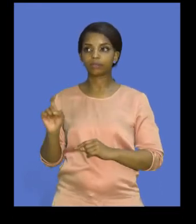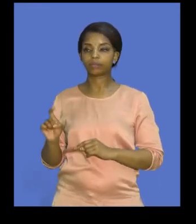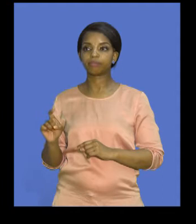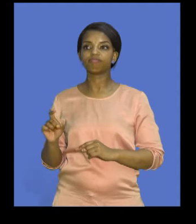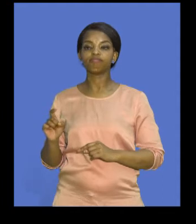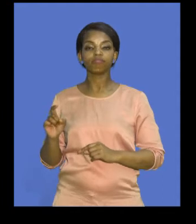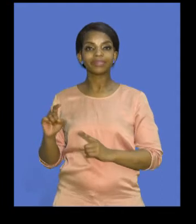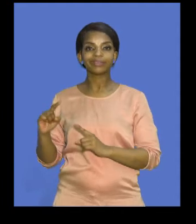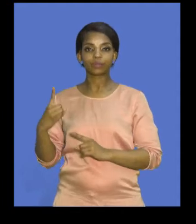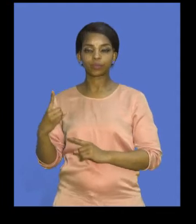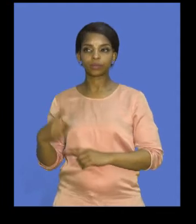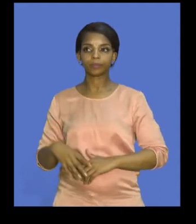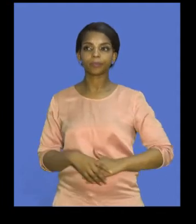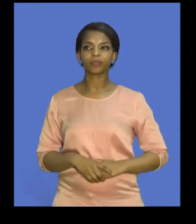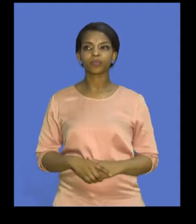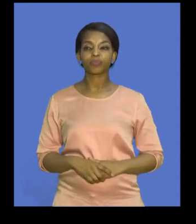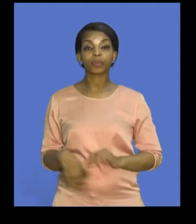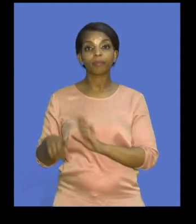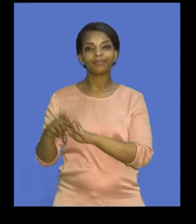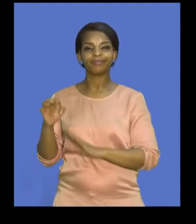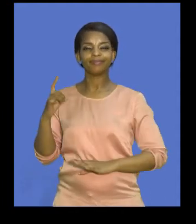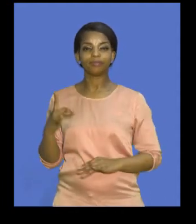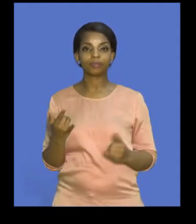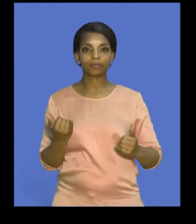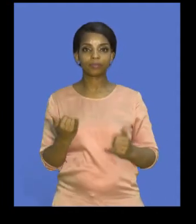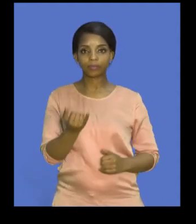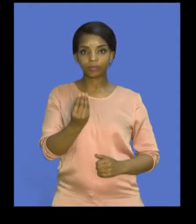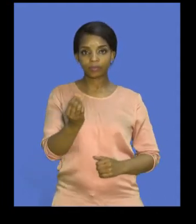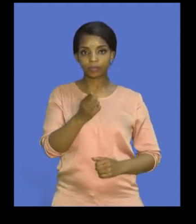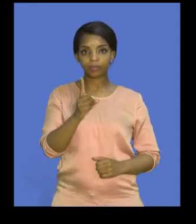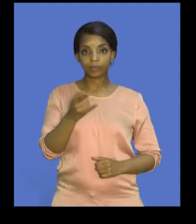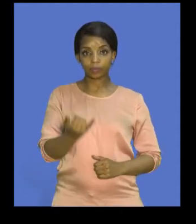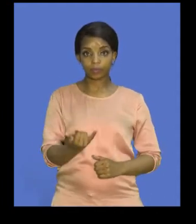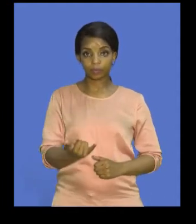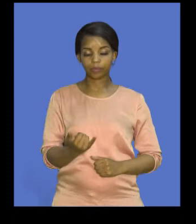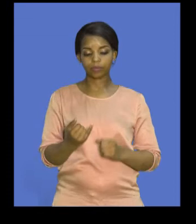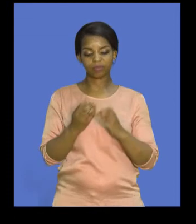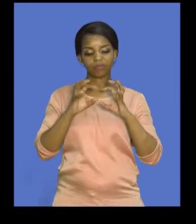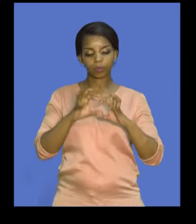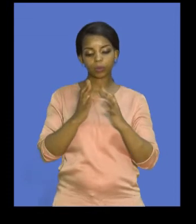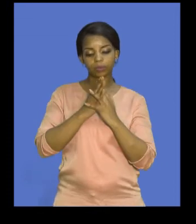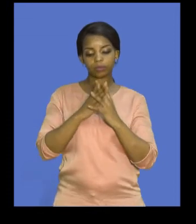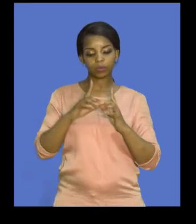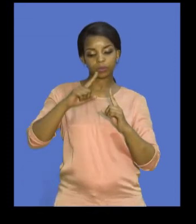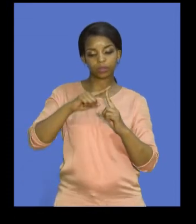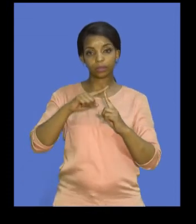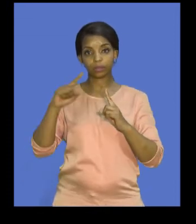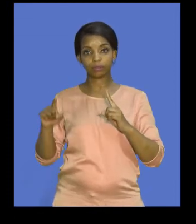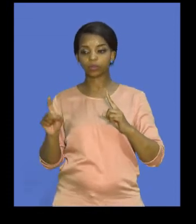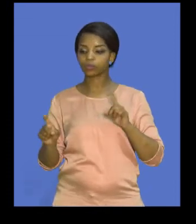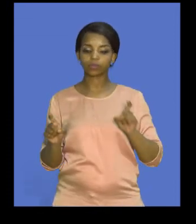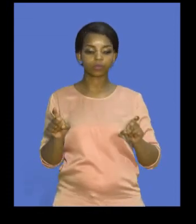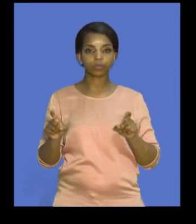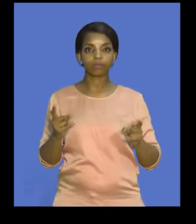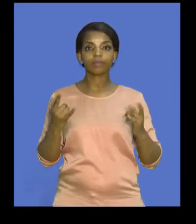other words, there is an electrostatic force that exists between them, and the distance between them it is measured